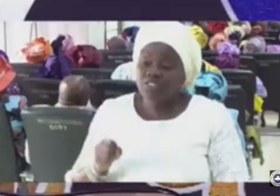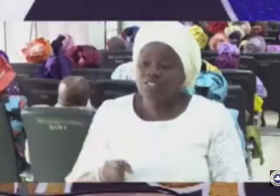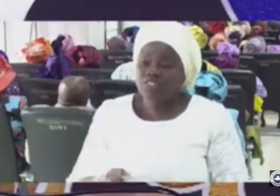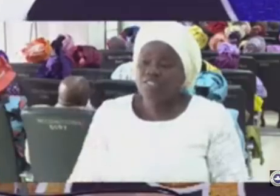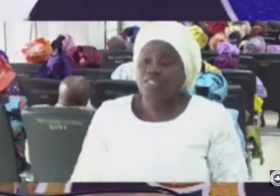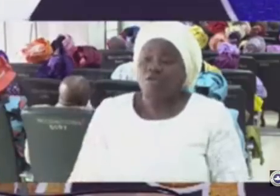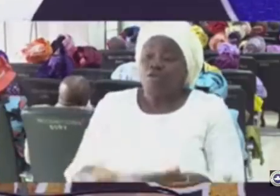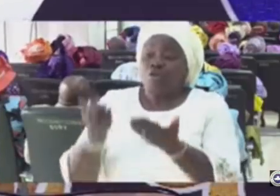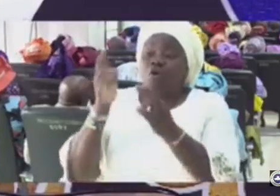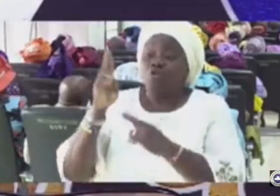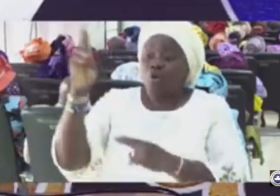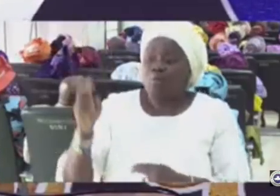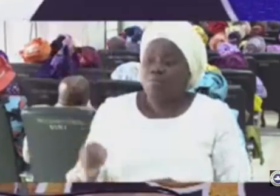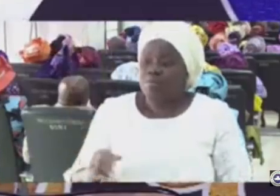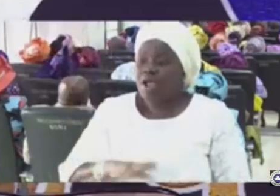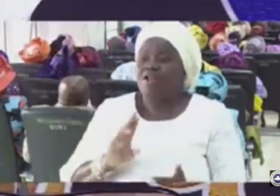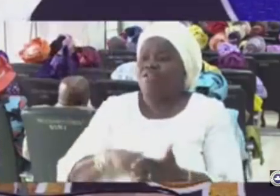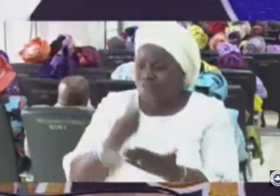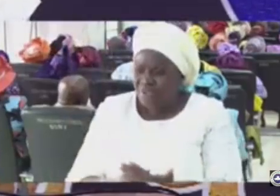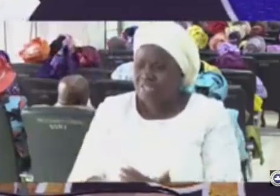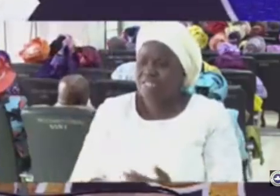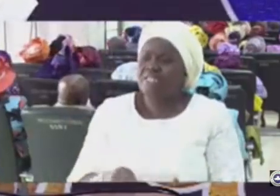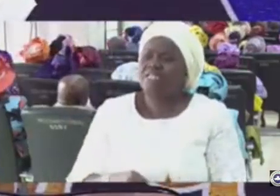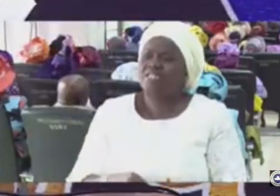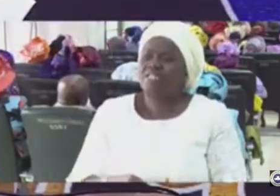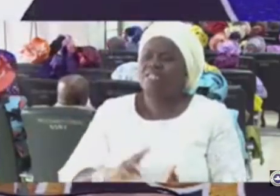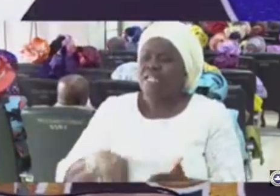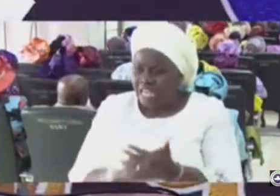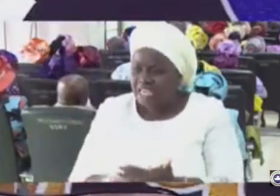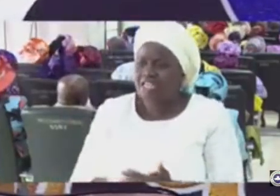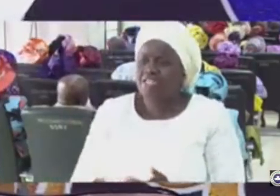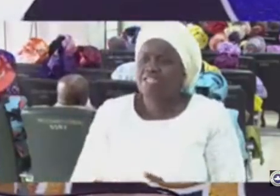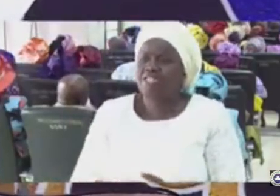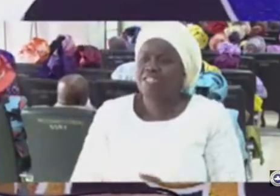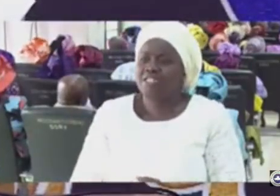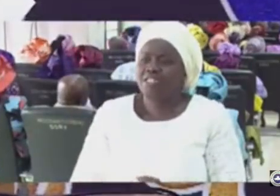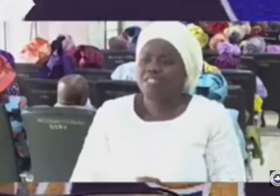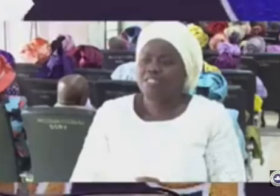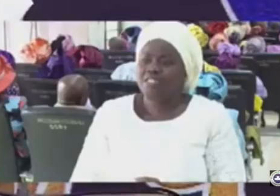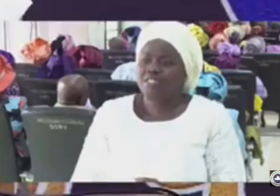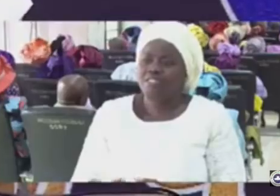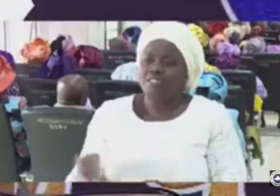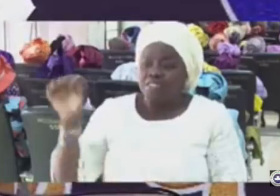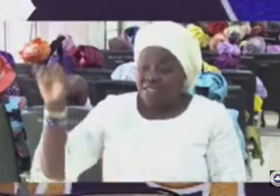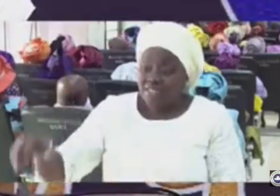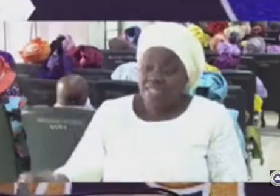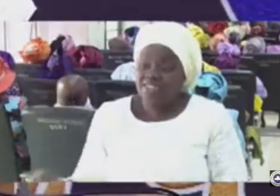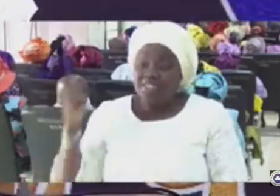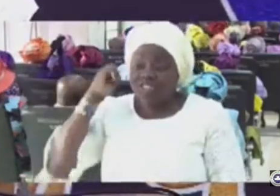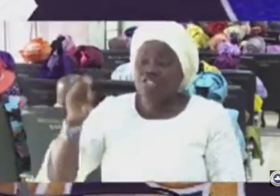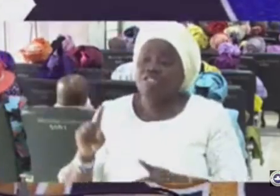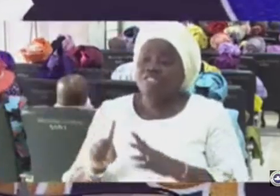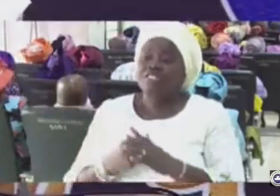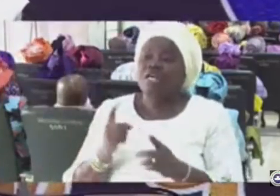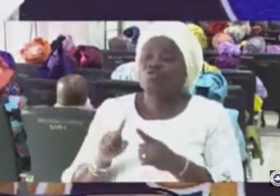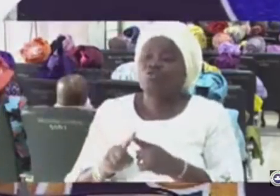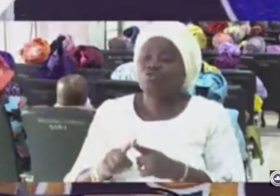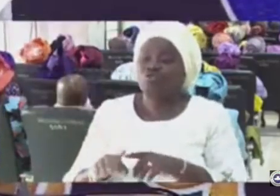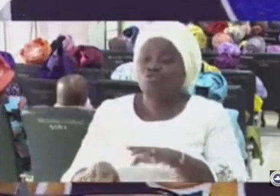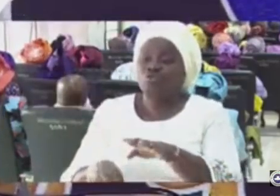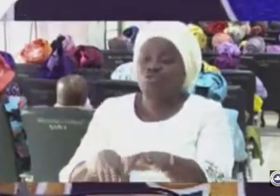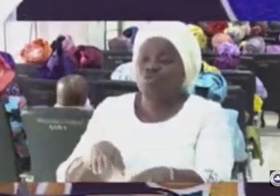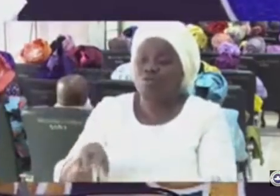crawl towards the finishing line. In the meantime, the fellow who would have been second came first. The one who would